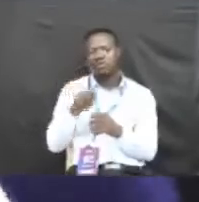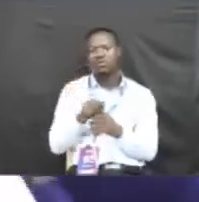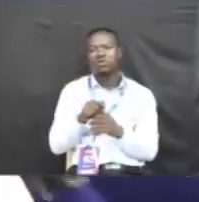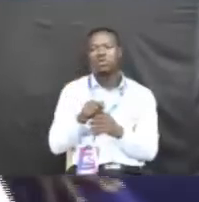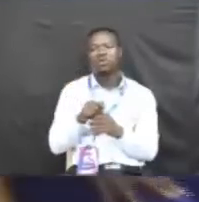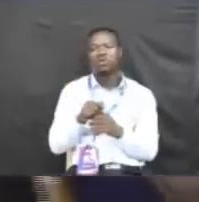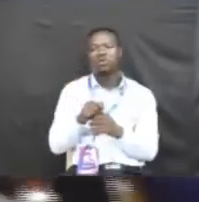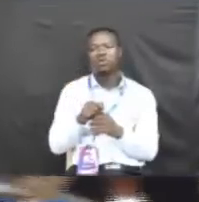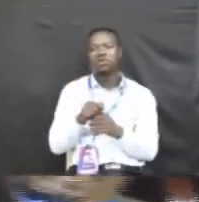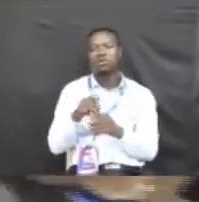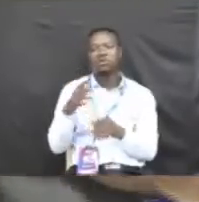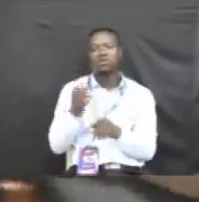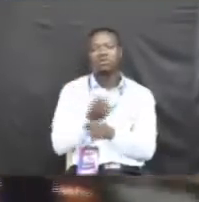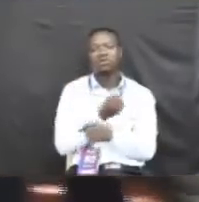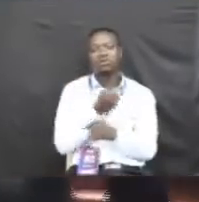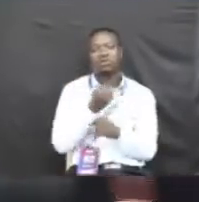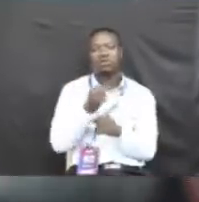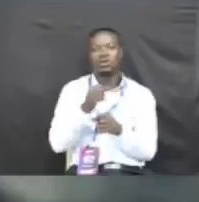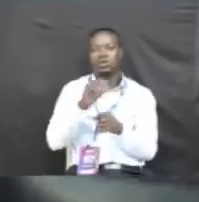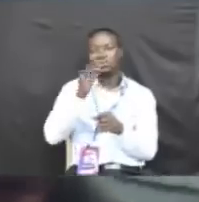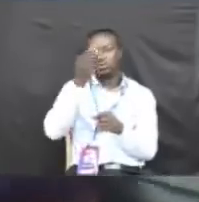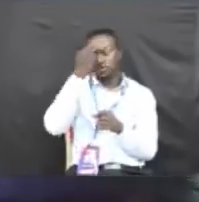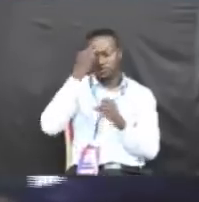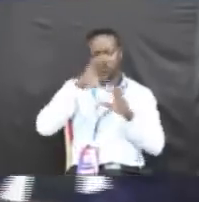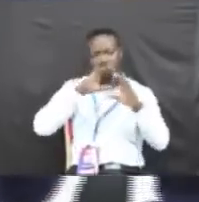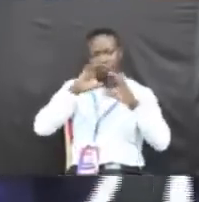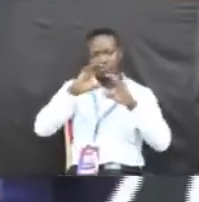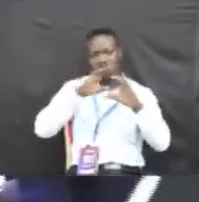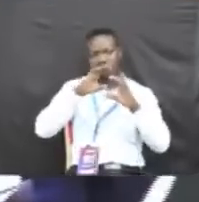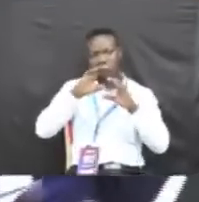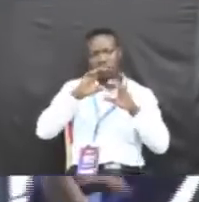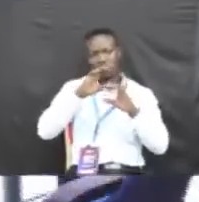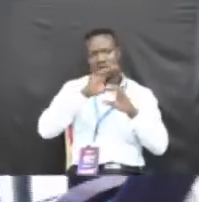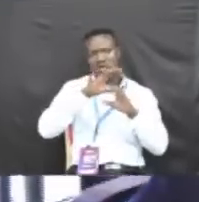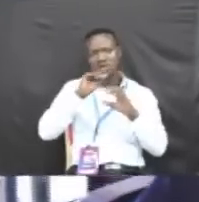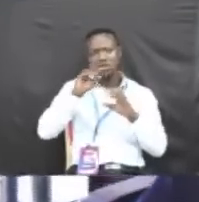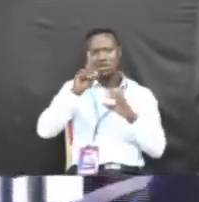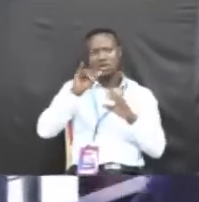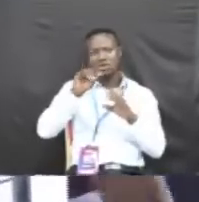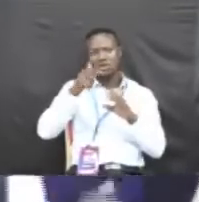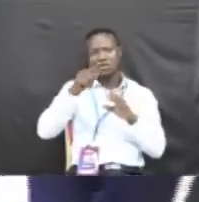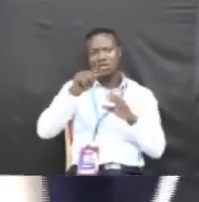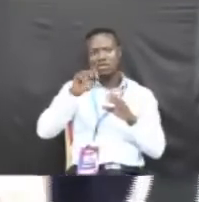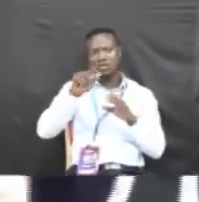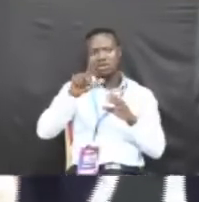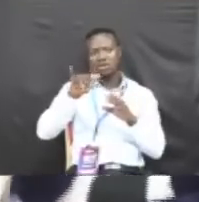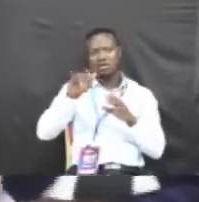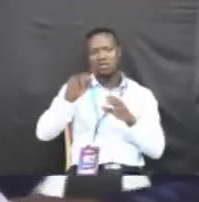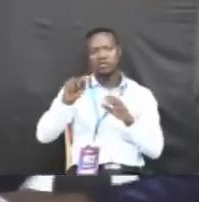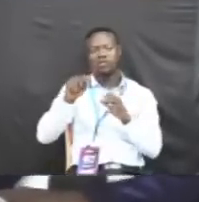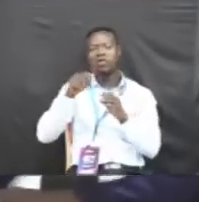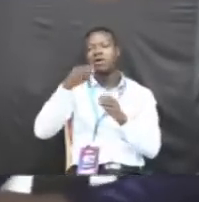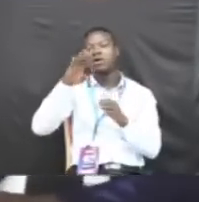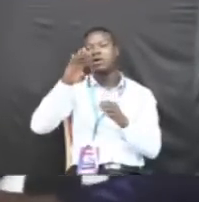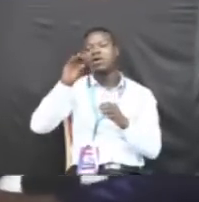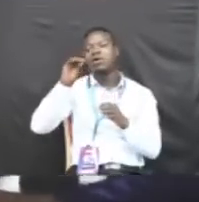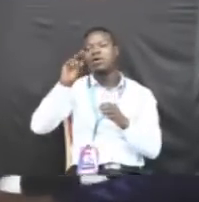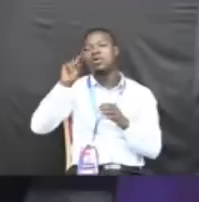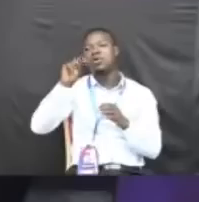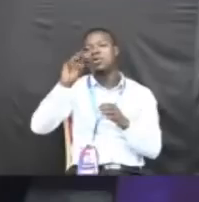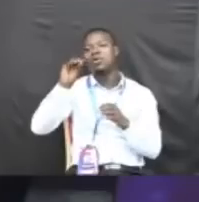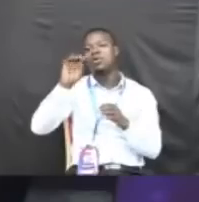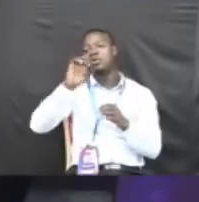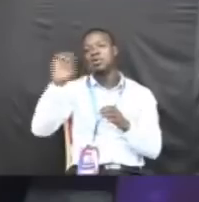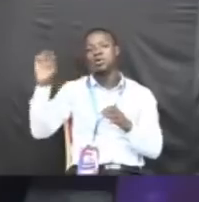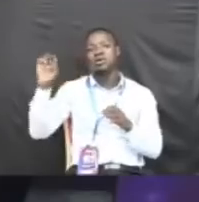Primary School won the Ministry of Communications and Dictalization Award for Buno East. She emerged as the